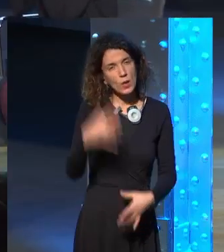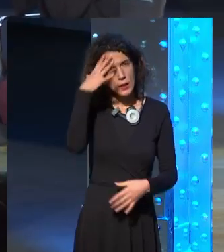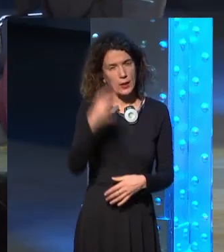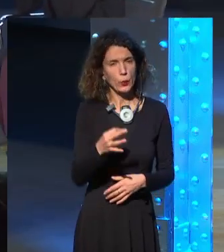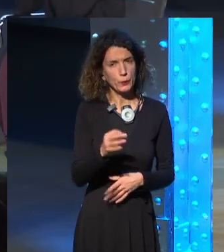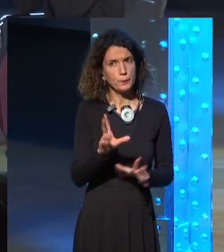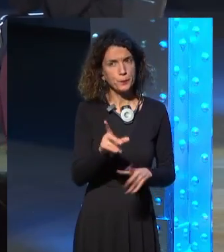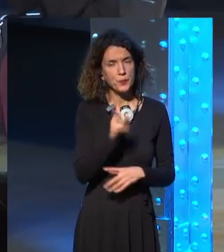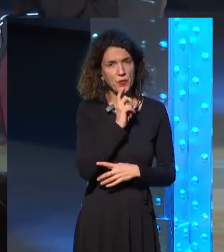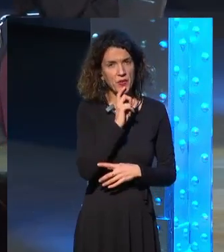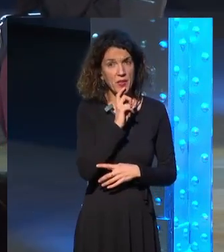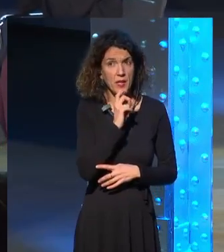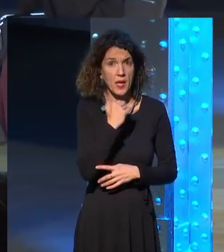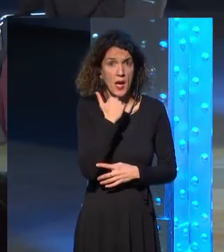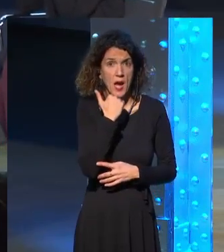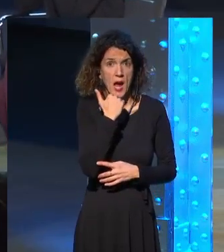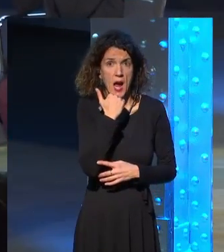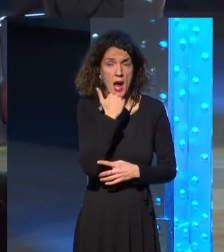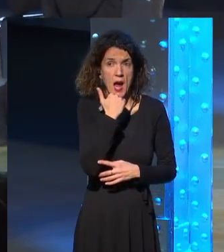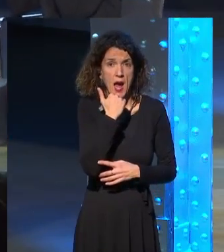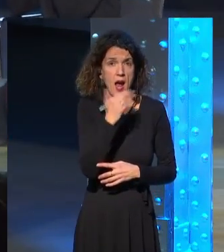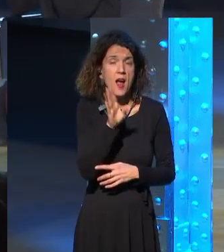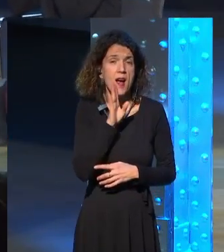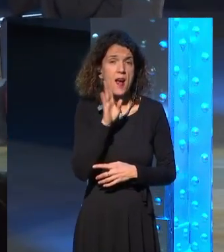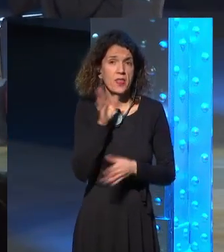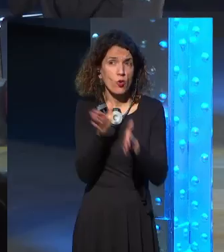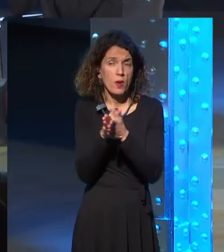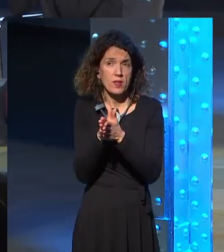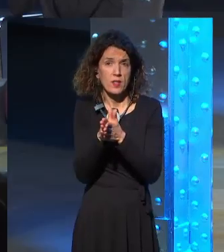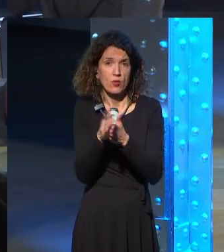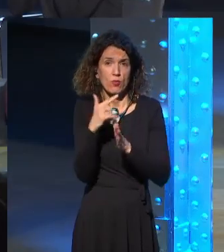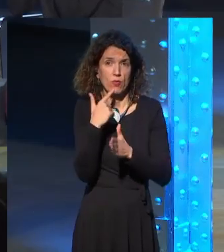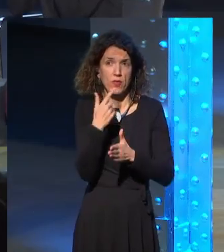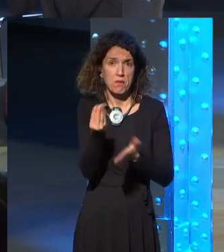add something additional to what Meik said, actually.